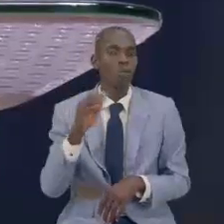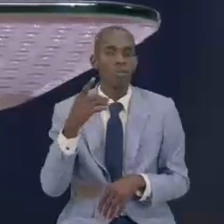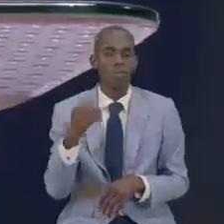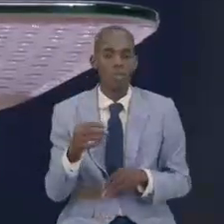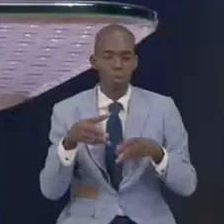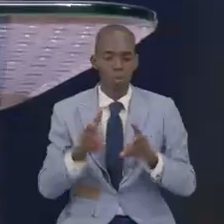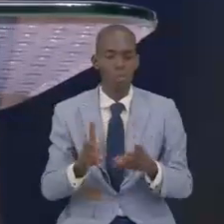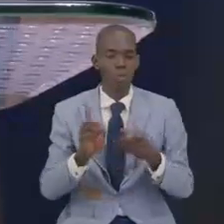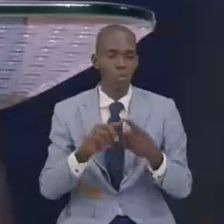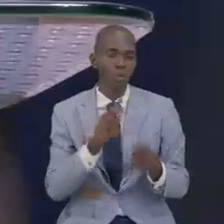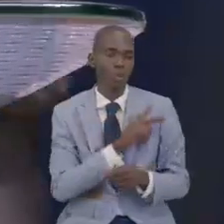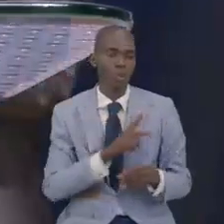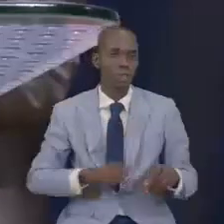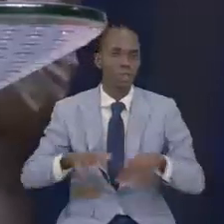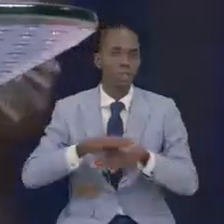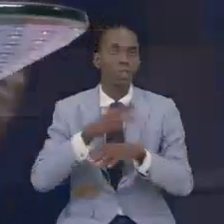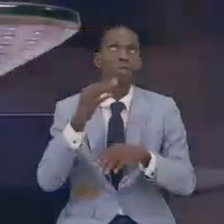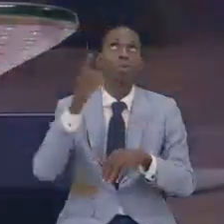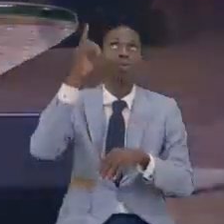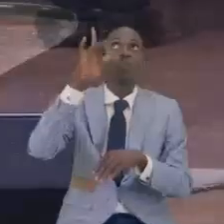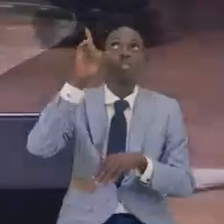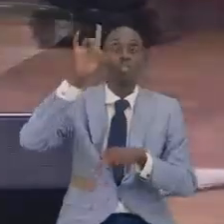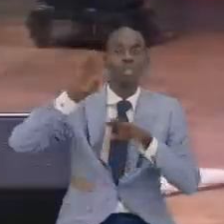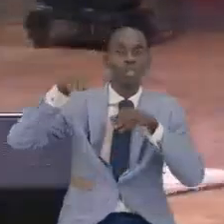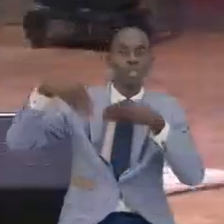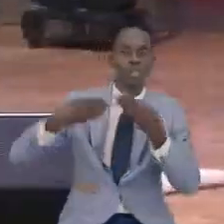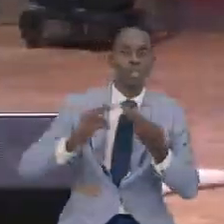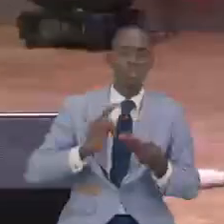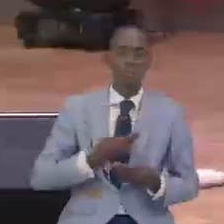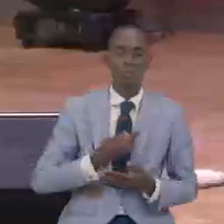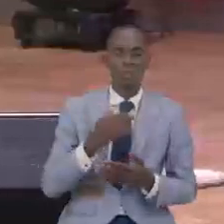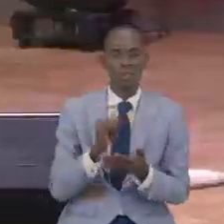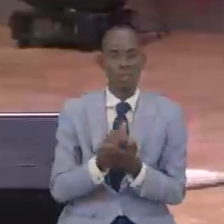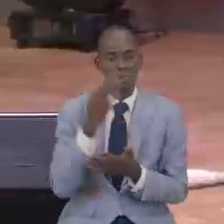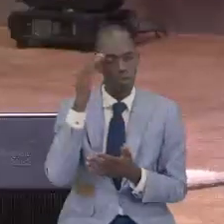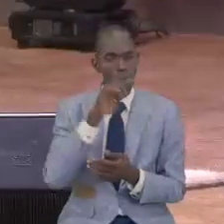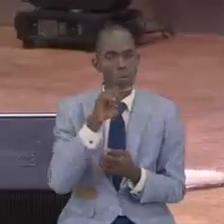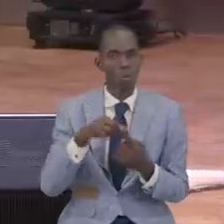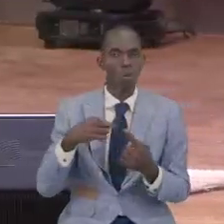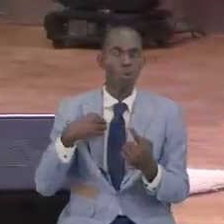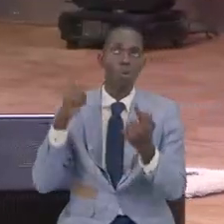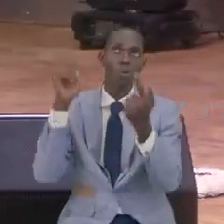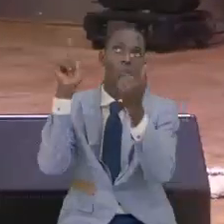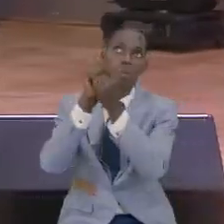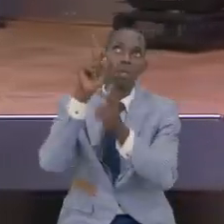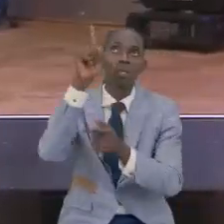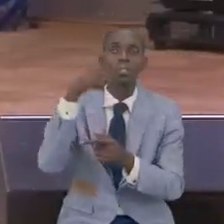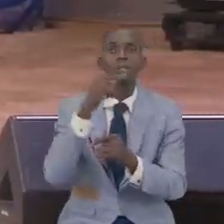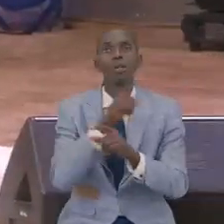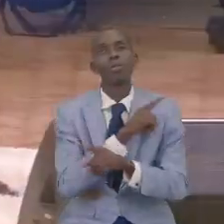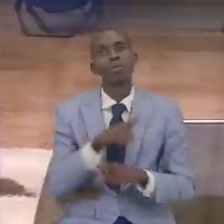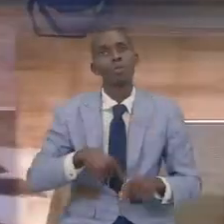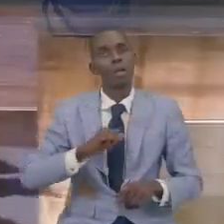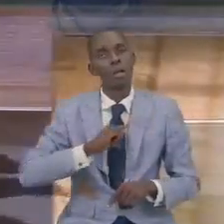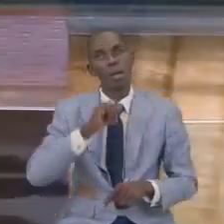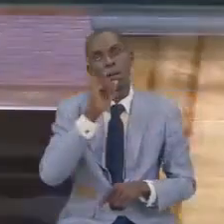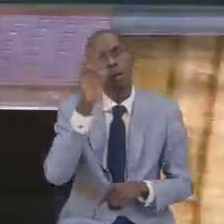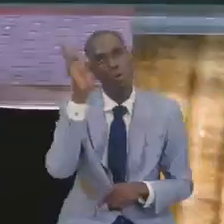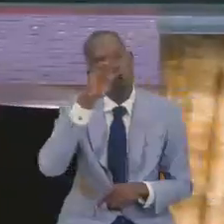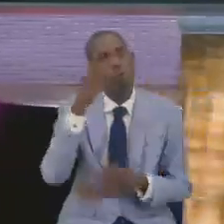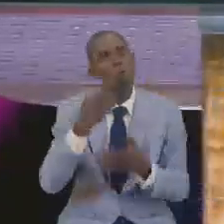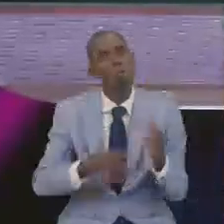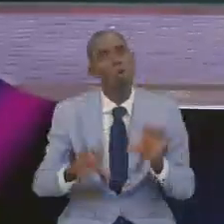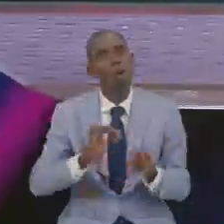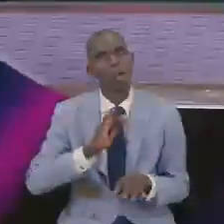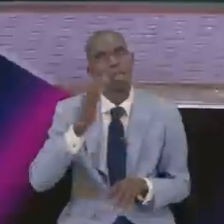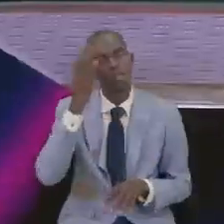the kingdom of God. He gives us that knowledge when we come to him and we say, Lord, I'm ignorant. What do I know? What do I